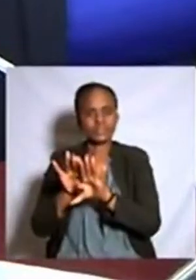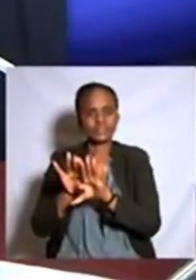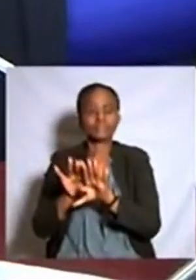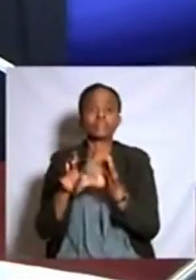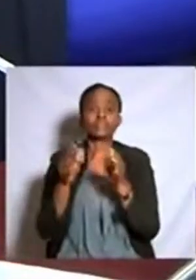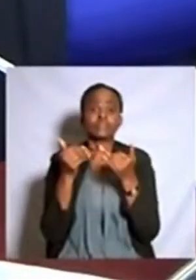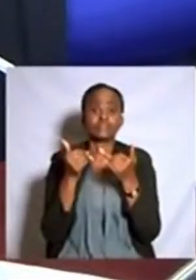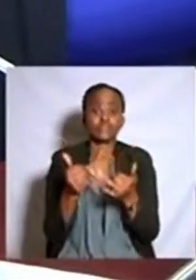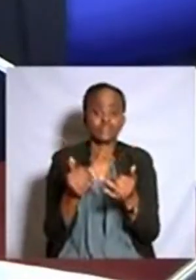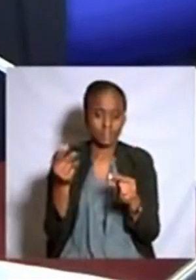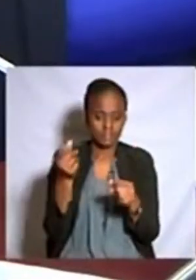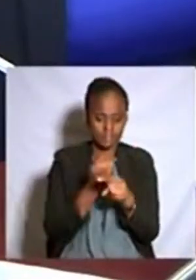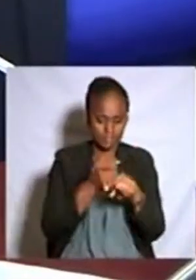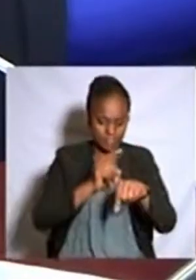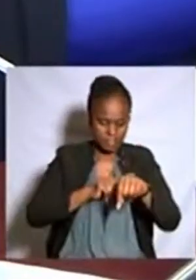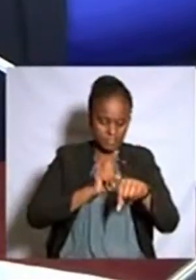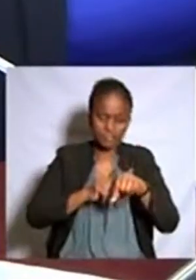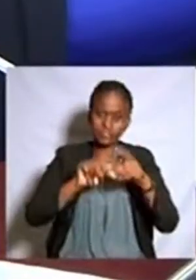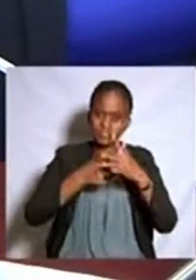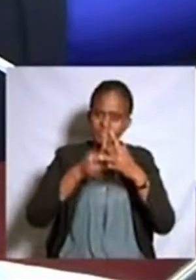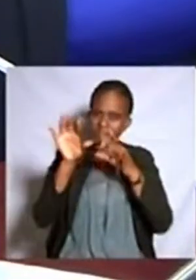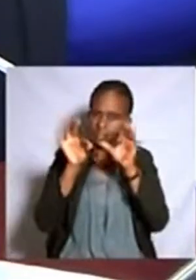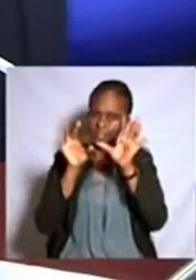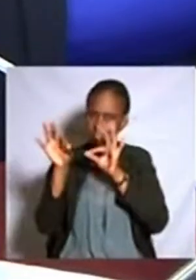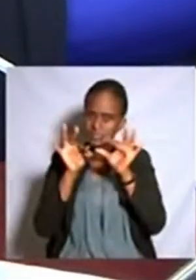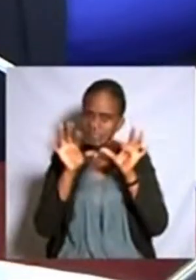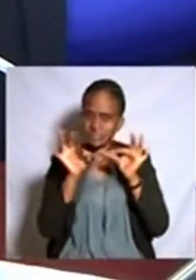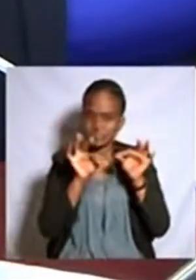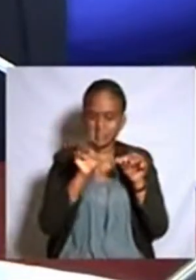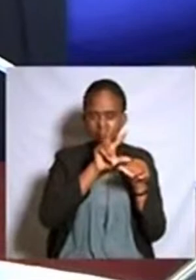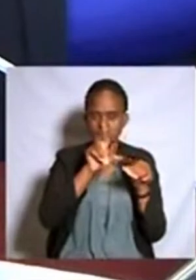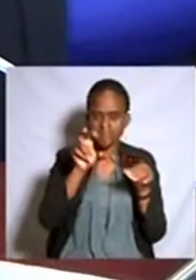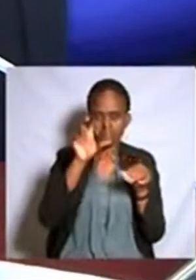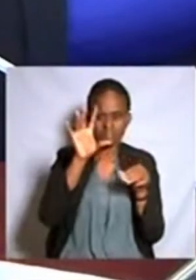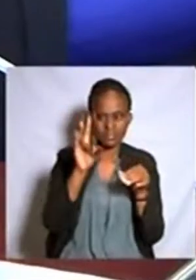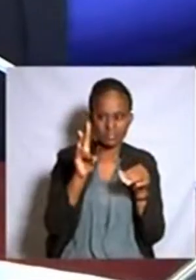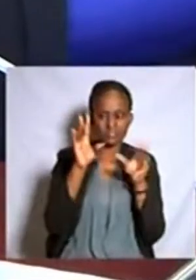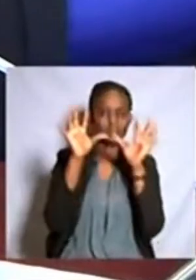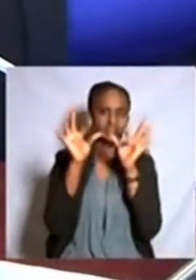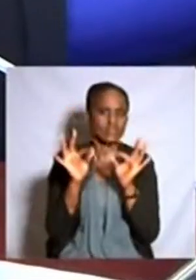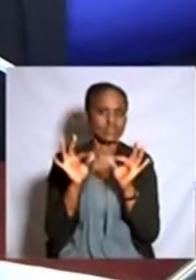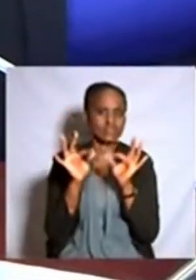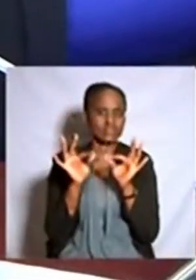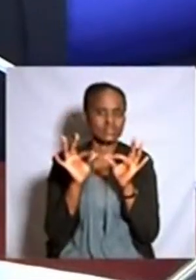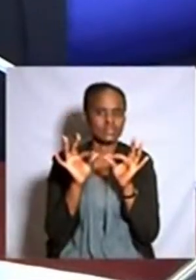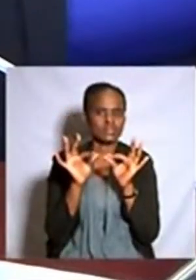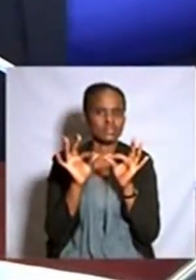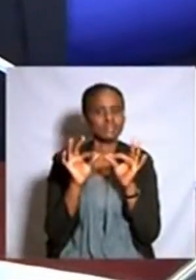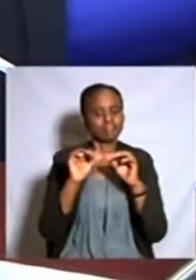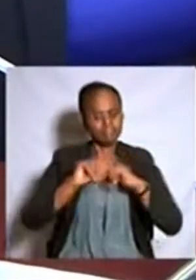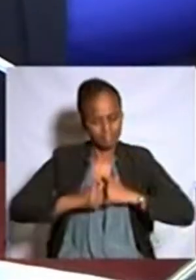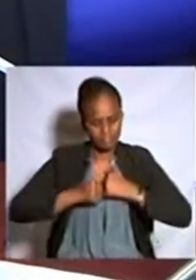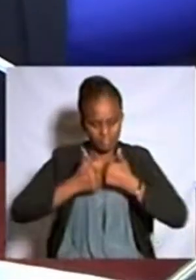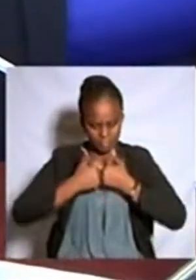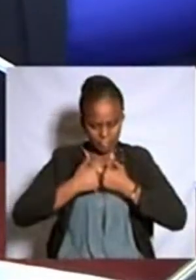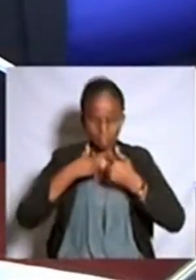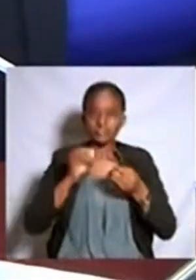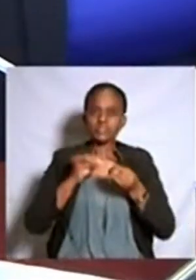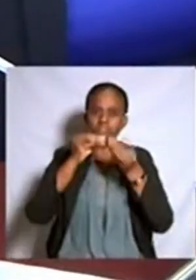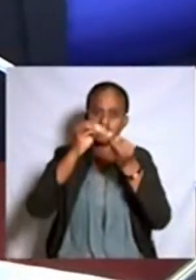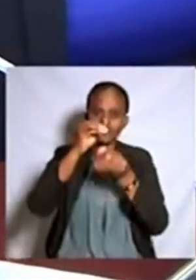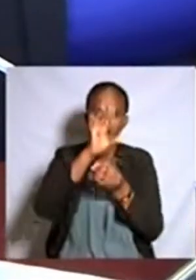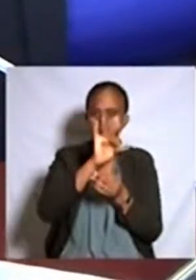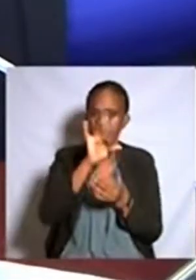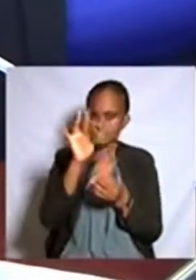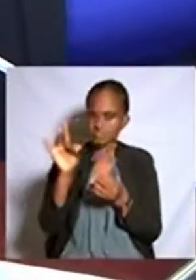Therefore, from the initial sample of 307 accounts, we have a total of 88